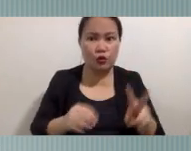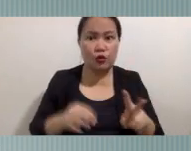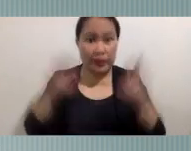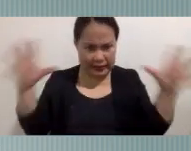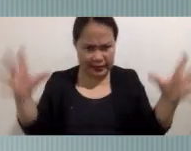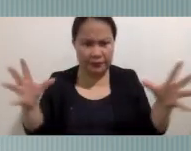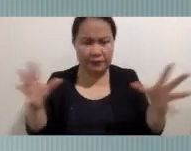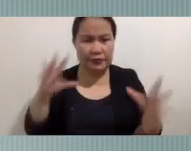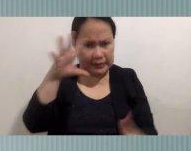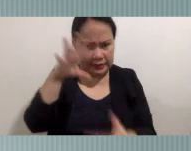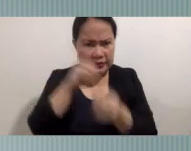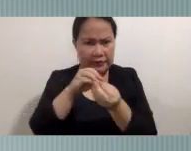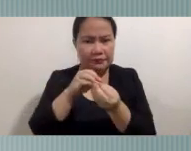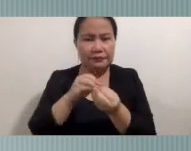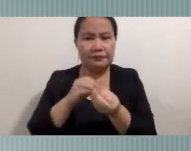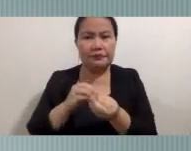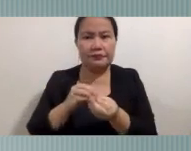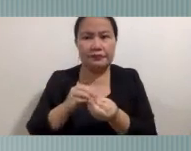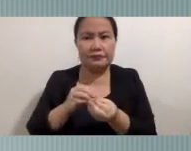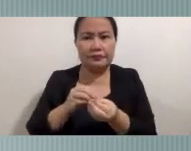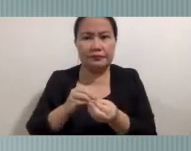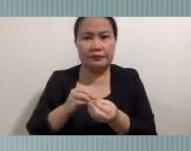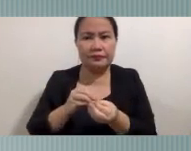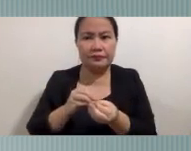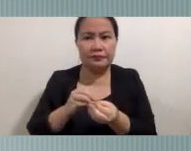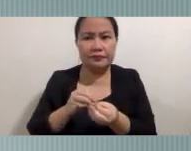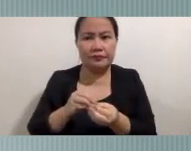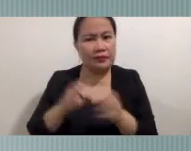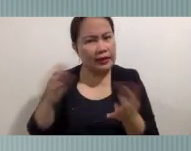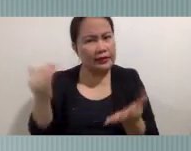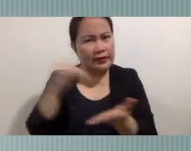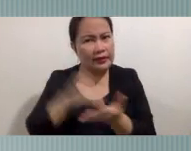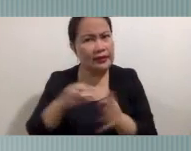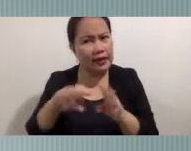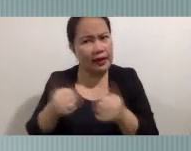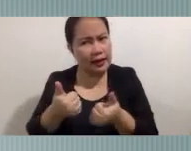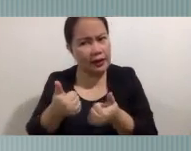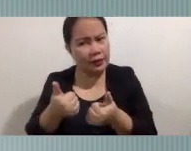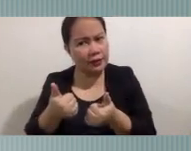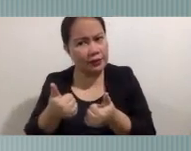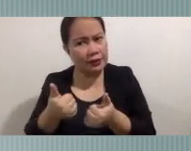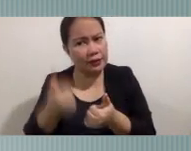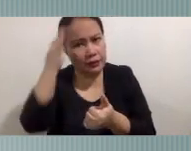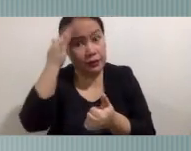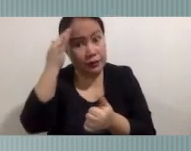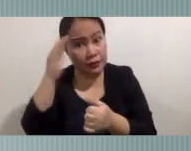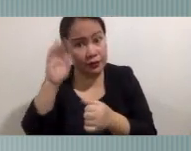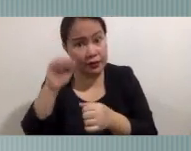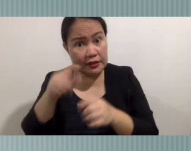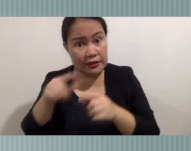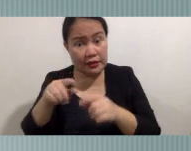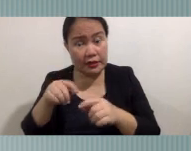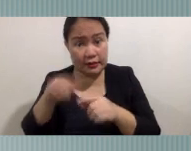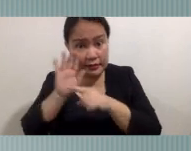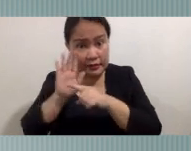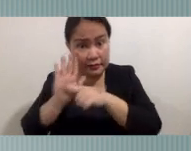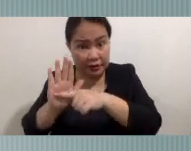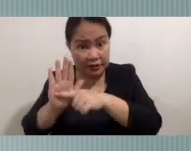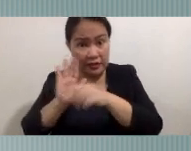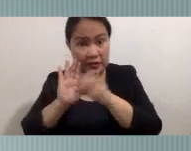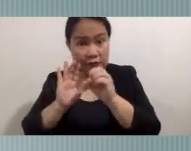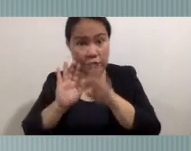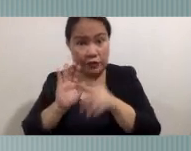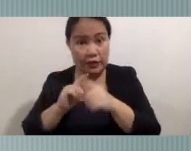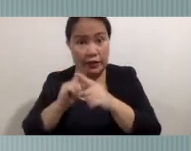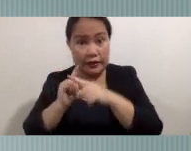Alright, let's wrap up. So, again, paano natin malalaman ang signs? Kapag positive ito, it's